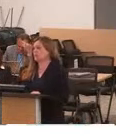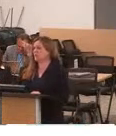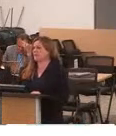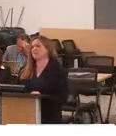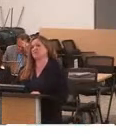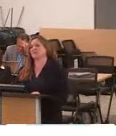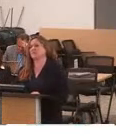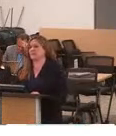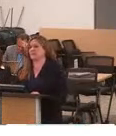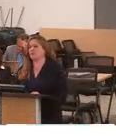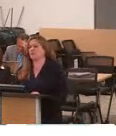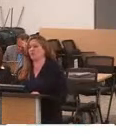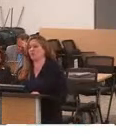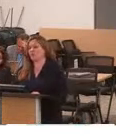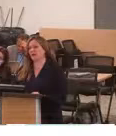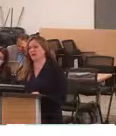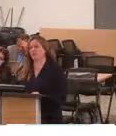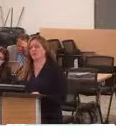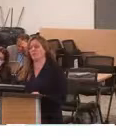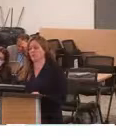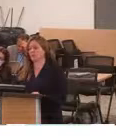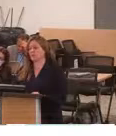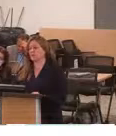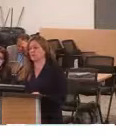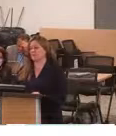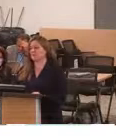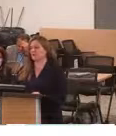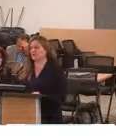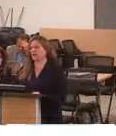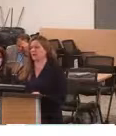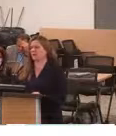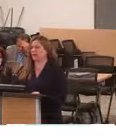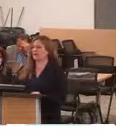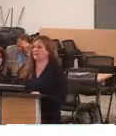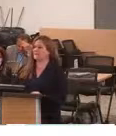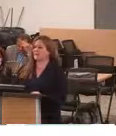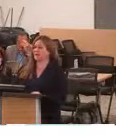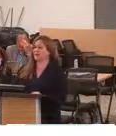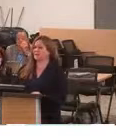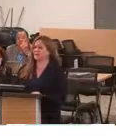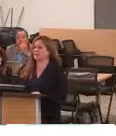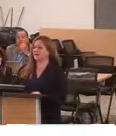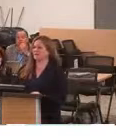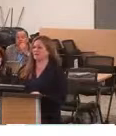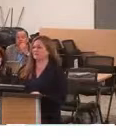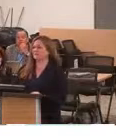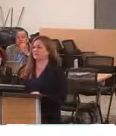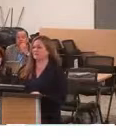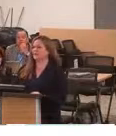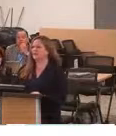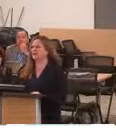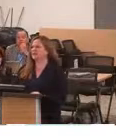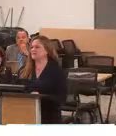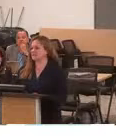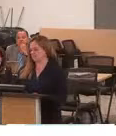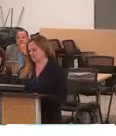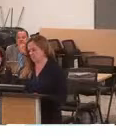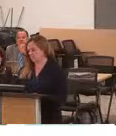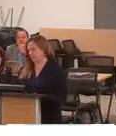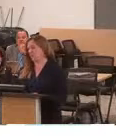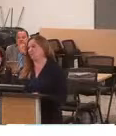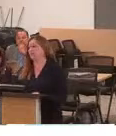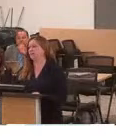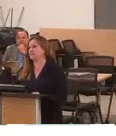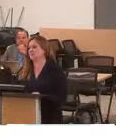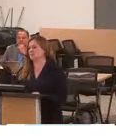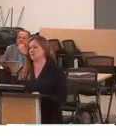So getting into the day, overall feedback for both days had us at, I cannot see,